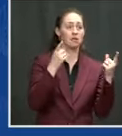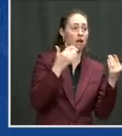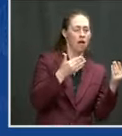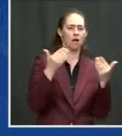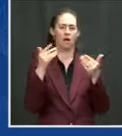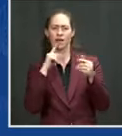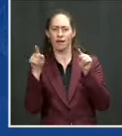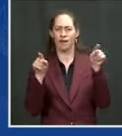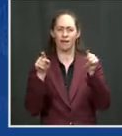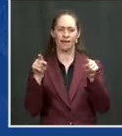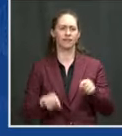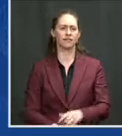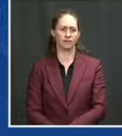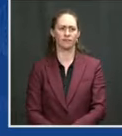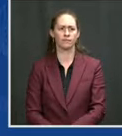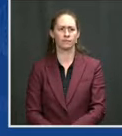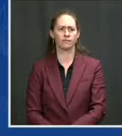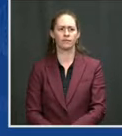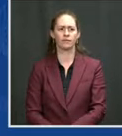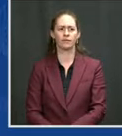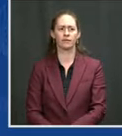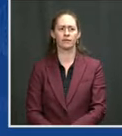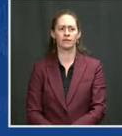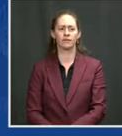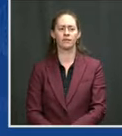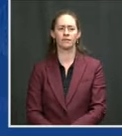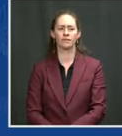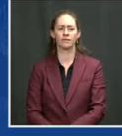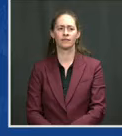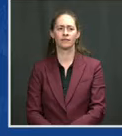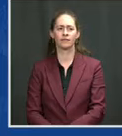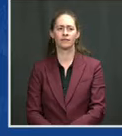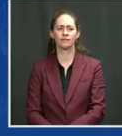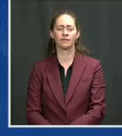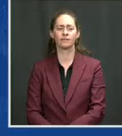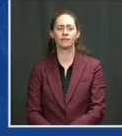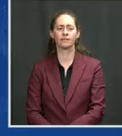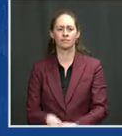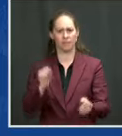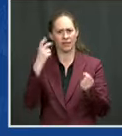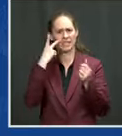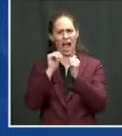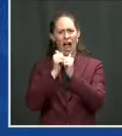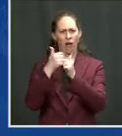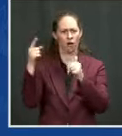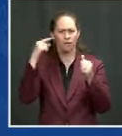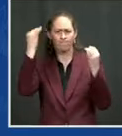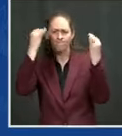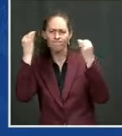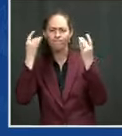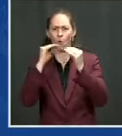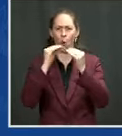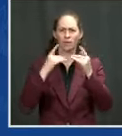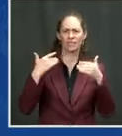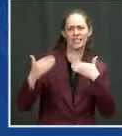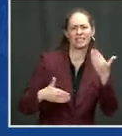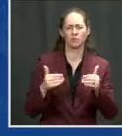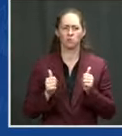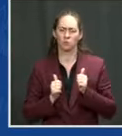just getting there now to the degree that I think you're going to see a more aggressive effort on our part to lay out that